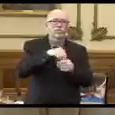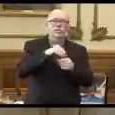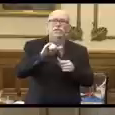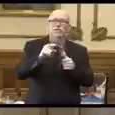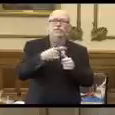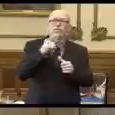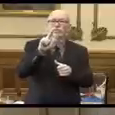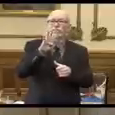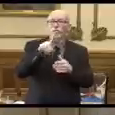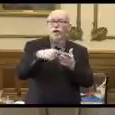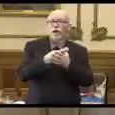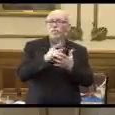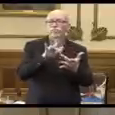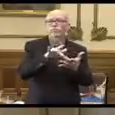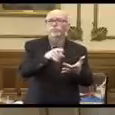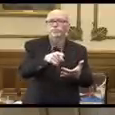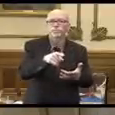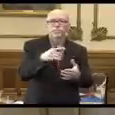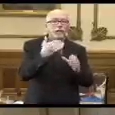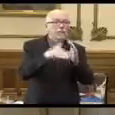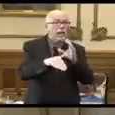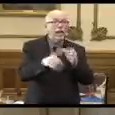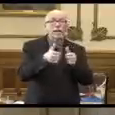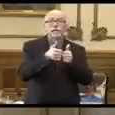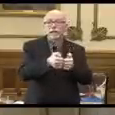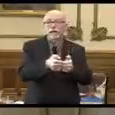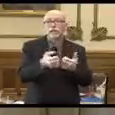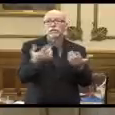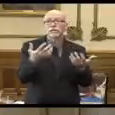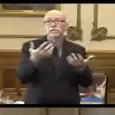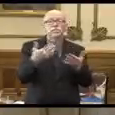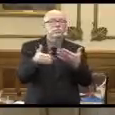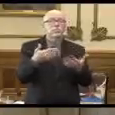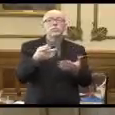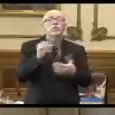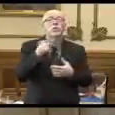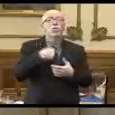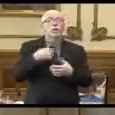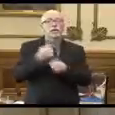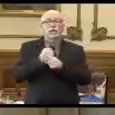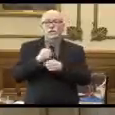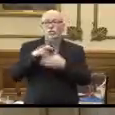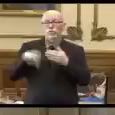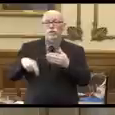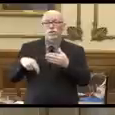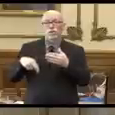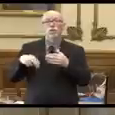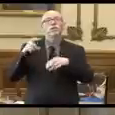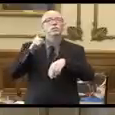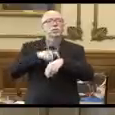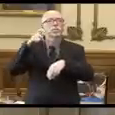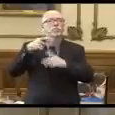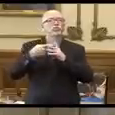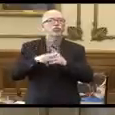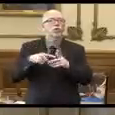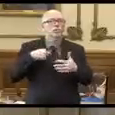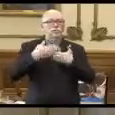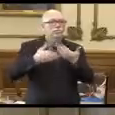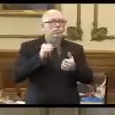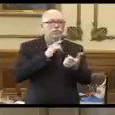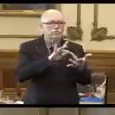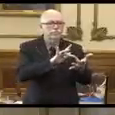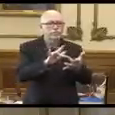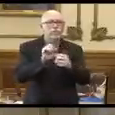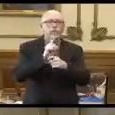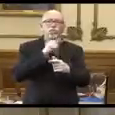first 24 hours, whether that's their email, their text. So as soon as we receive that result, a clock starts for us in making sure that we are